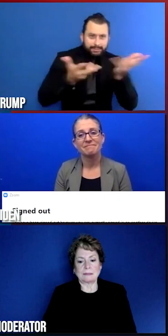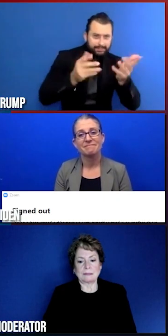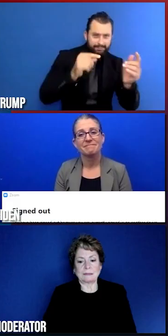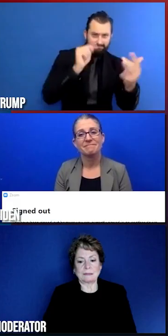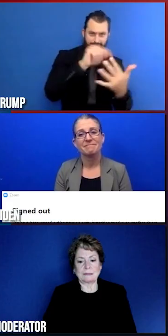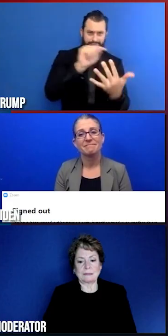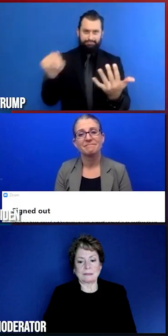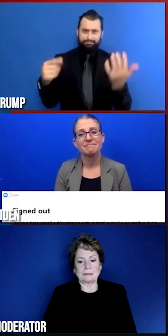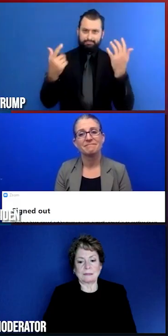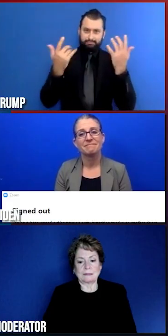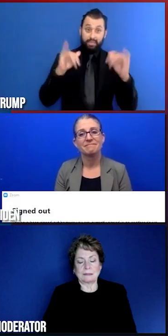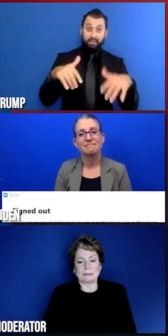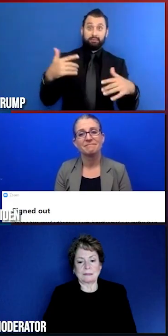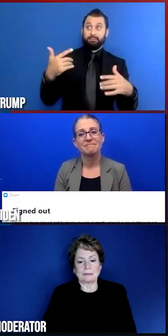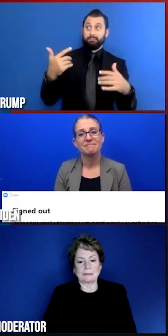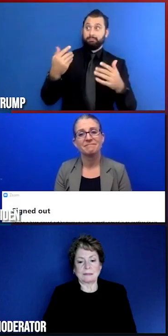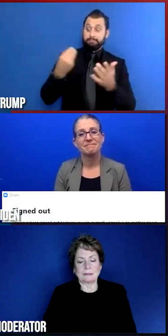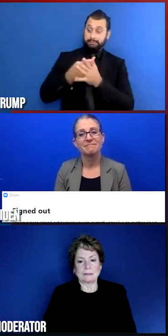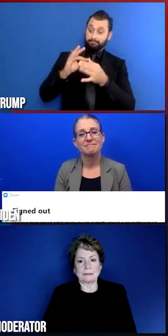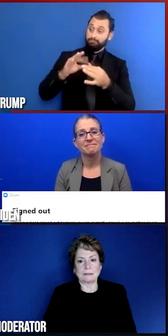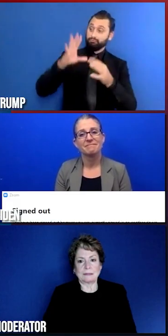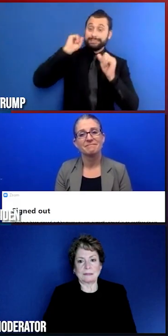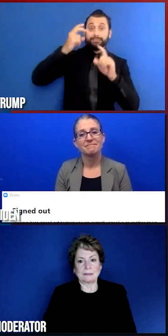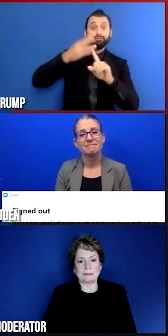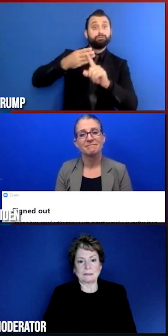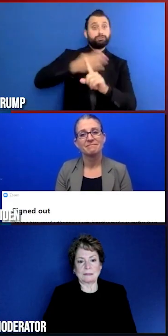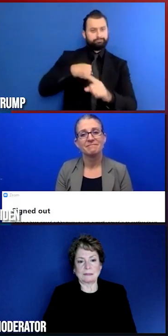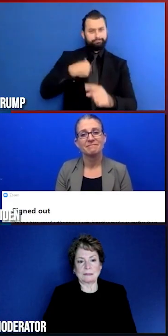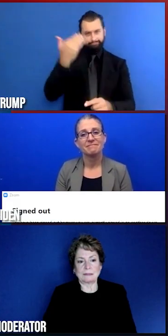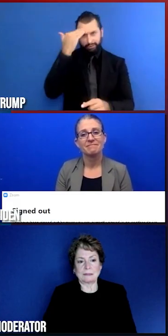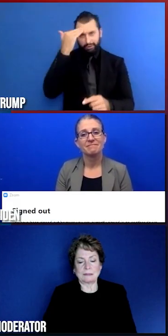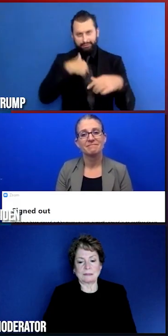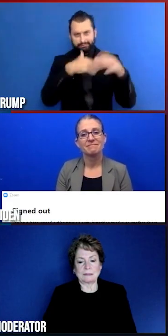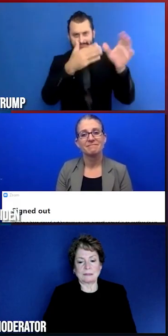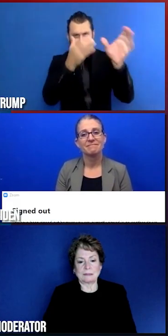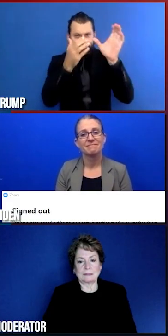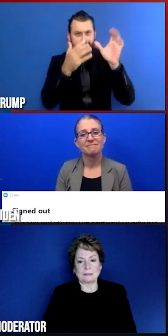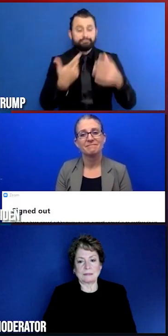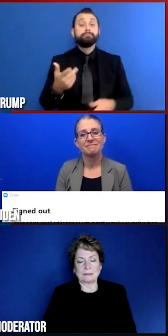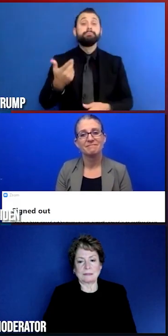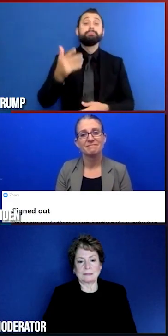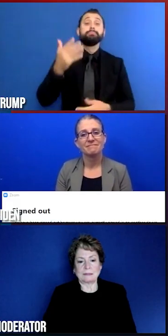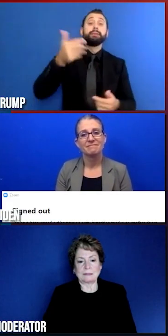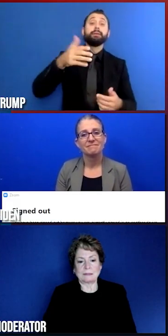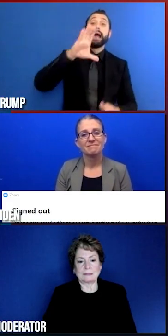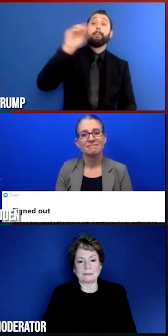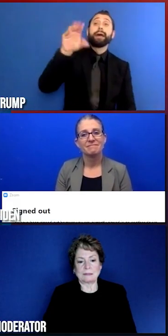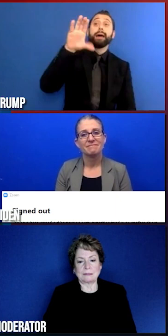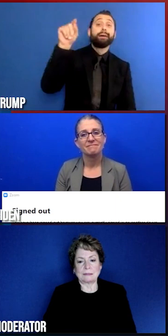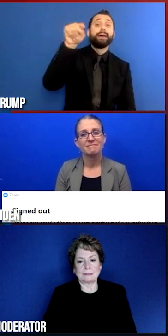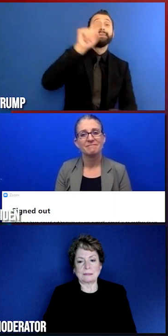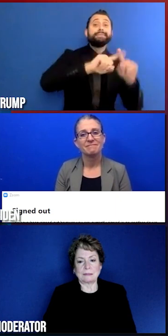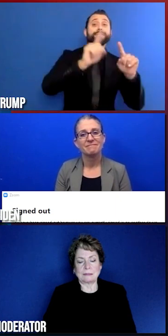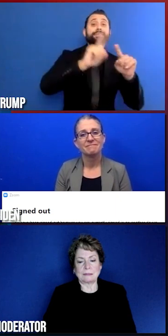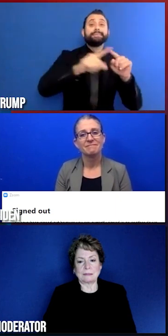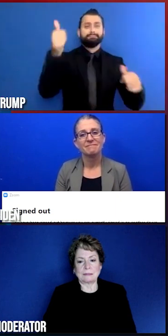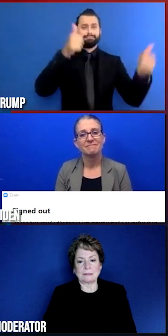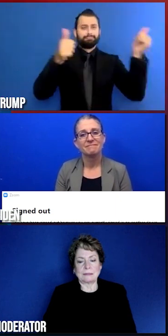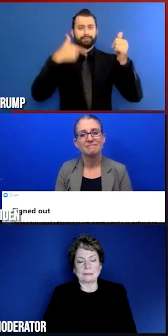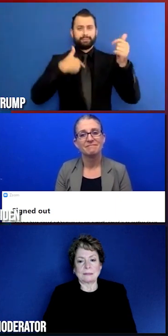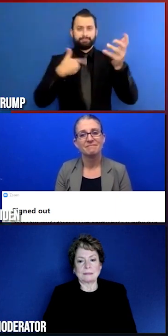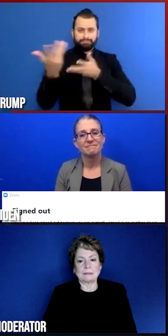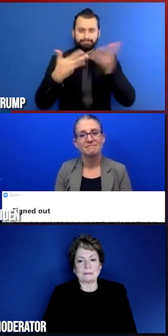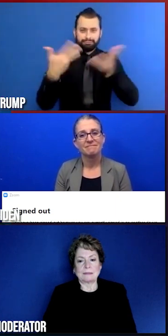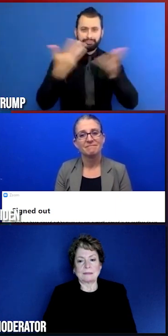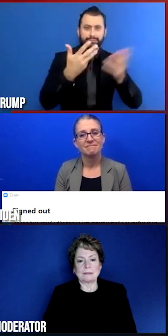of every company in America. I would blow away every record, but I don't want to do that because it puts me in a bad position. And then you bring up